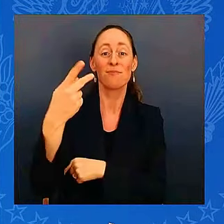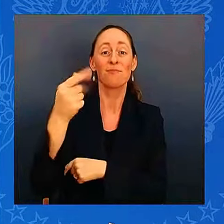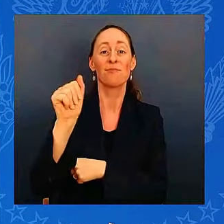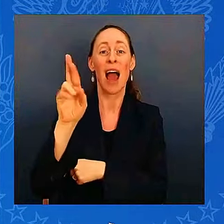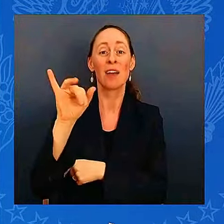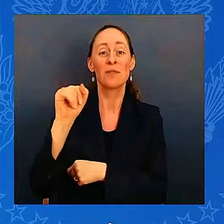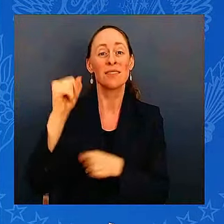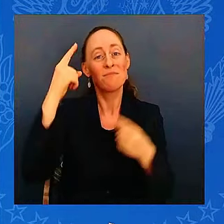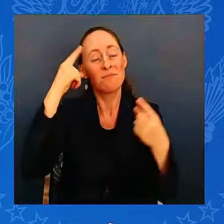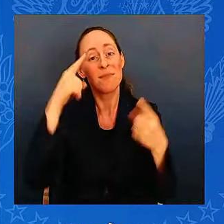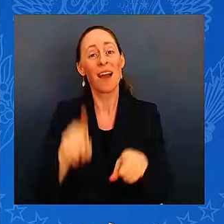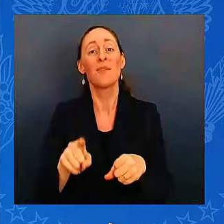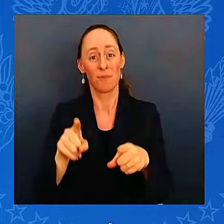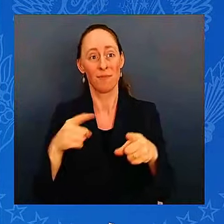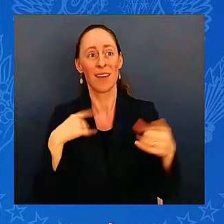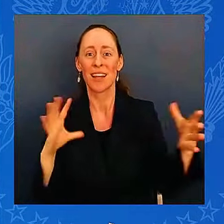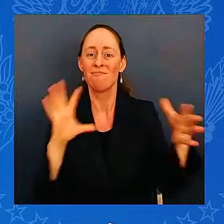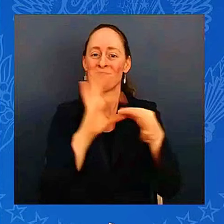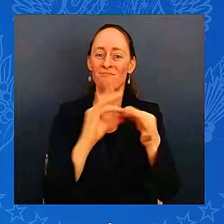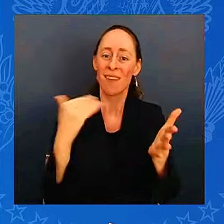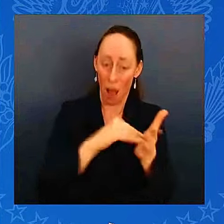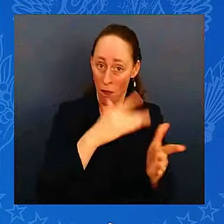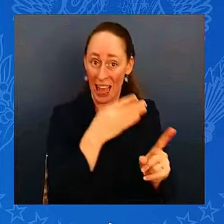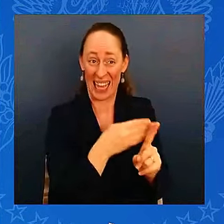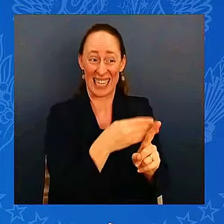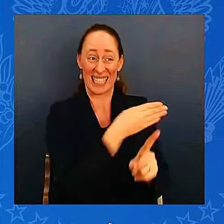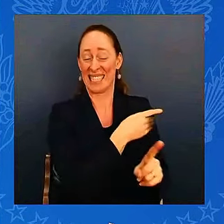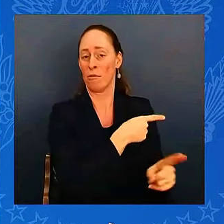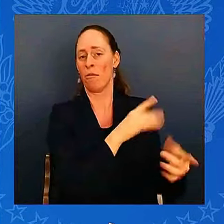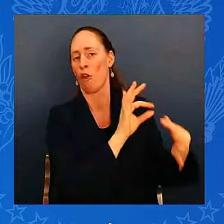had walked away. We got to work